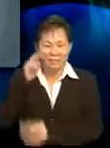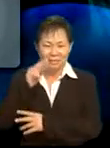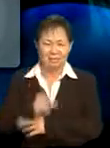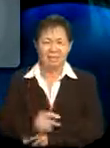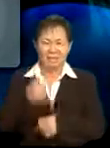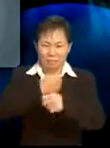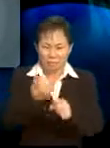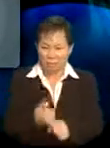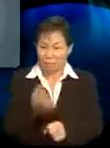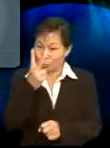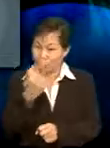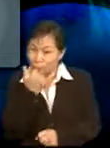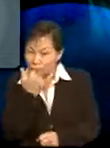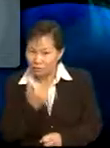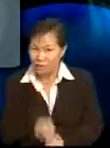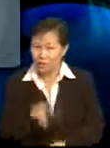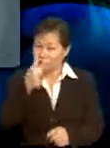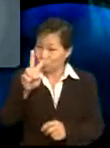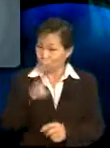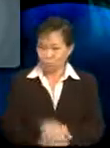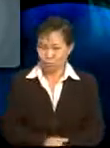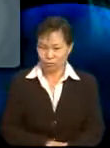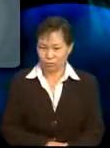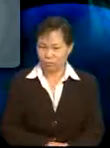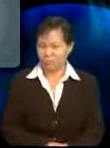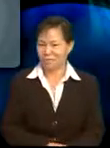Seems like he made 2 slip-ups, Yasmin. 2?